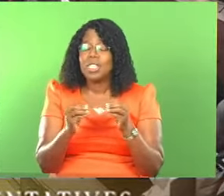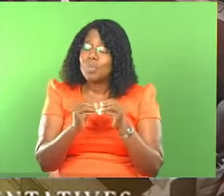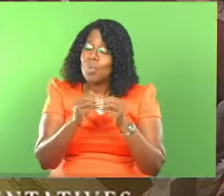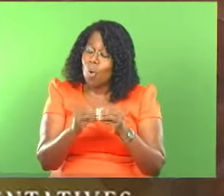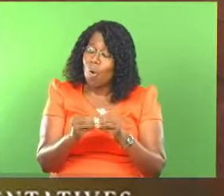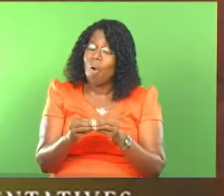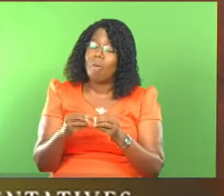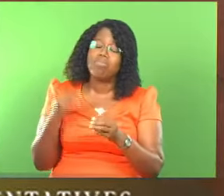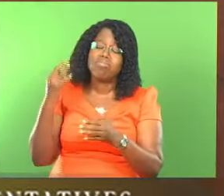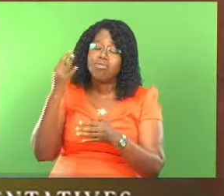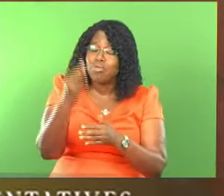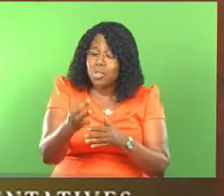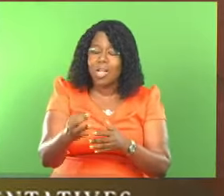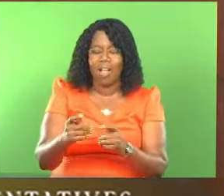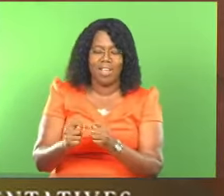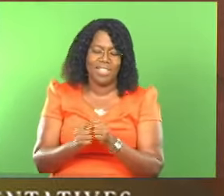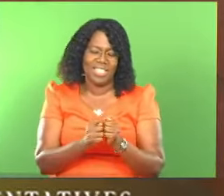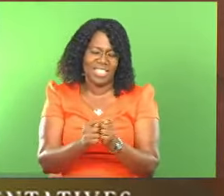Honorable Prime Minister Modi